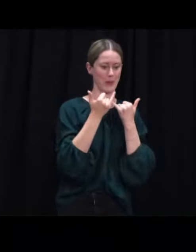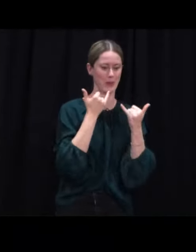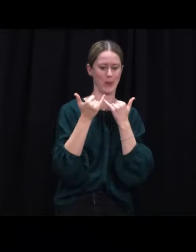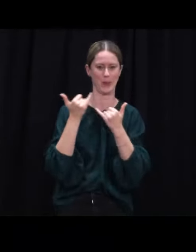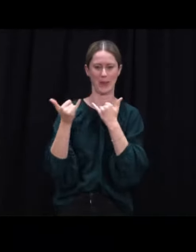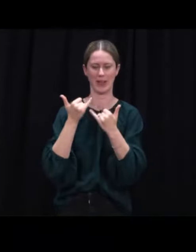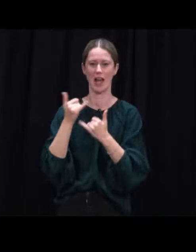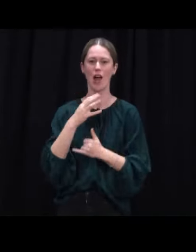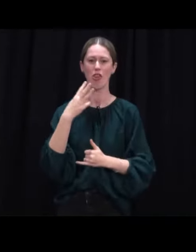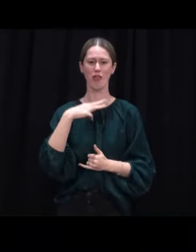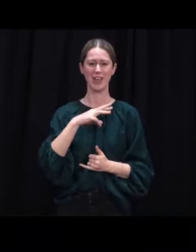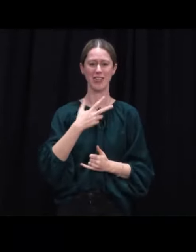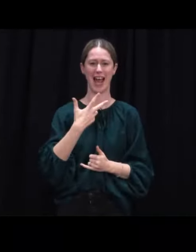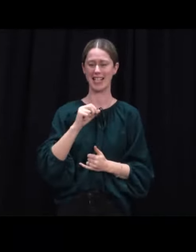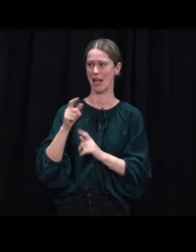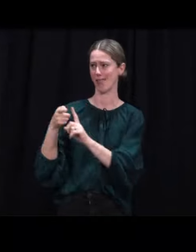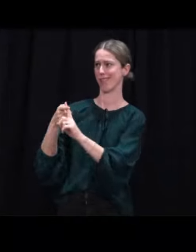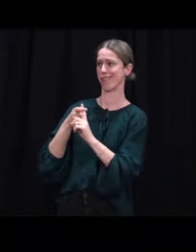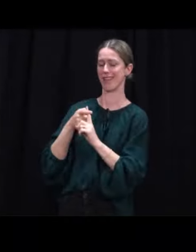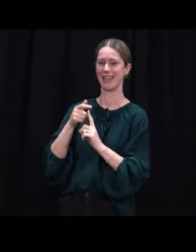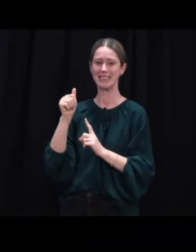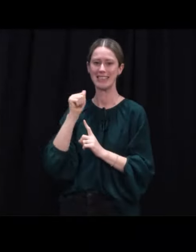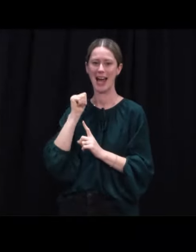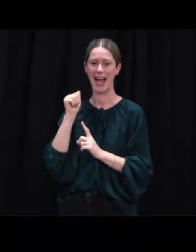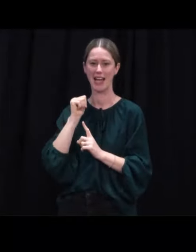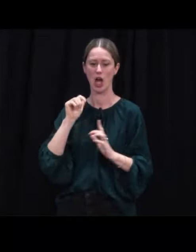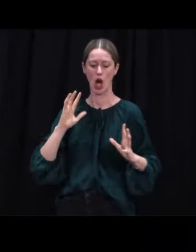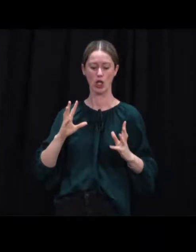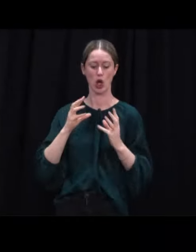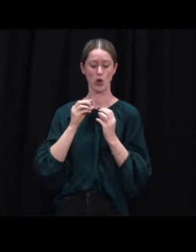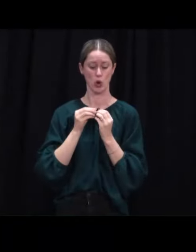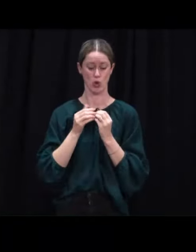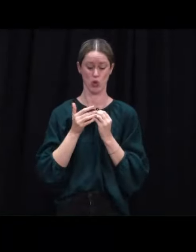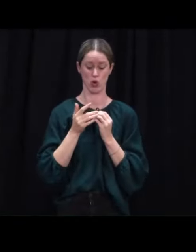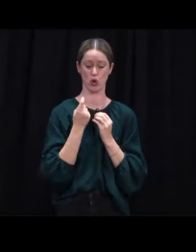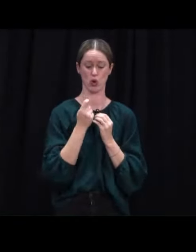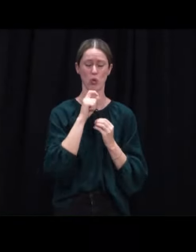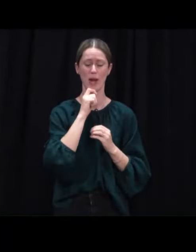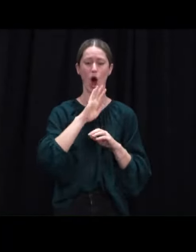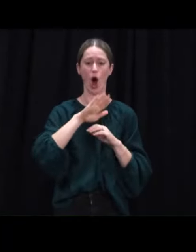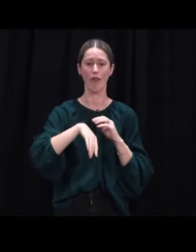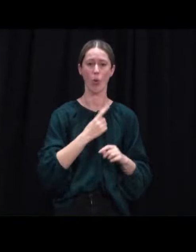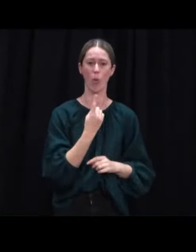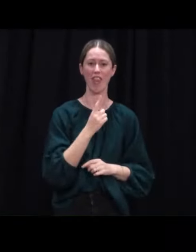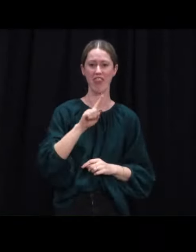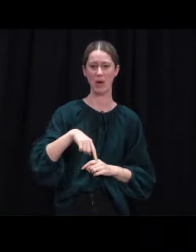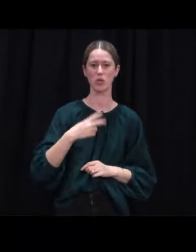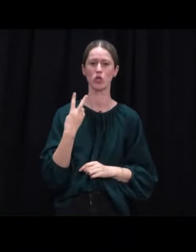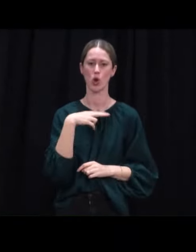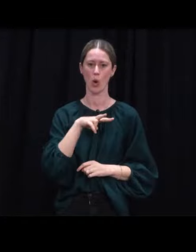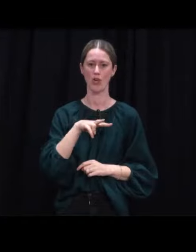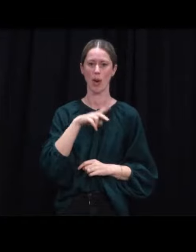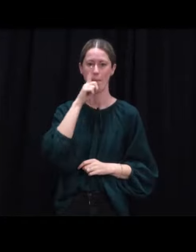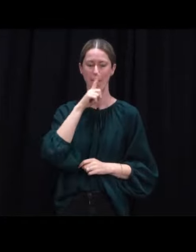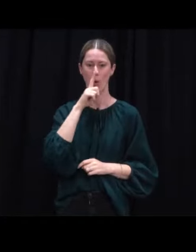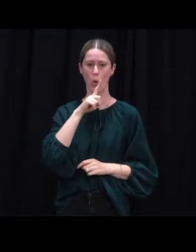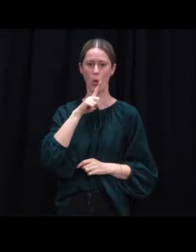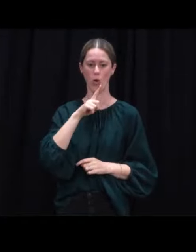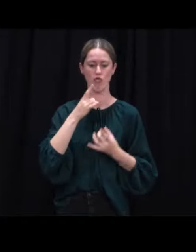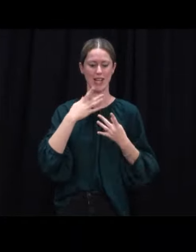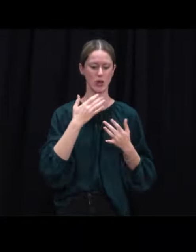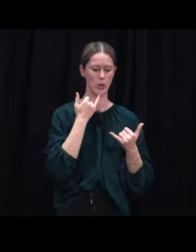across government, and so in total, within the next couple of days, we'll have over 1,200 contact tracers in call centres